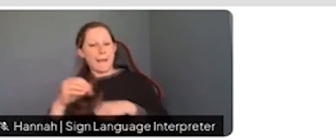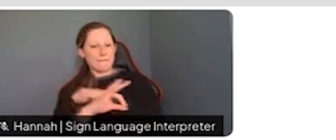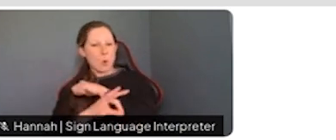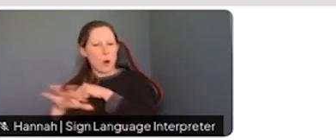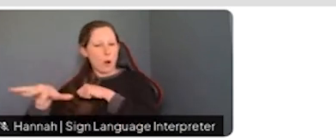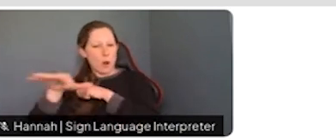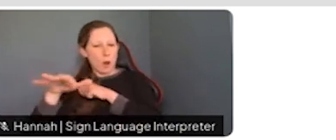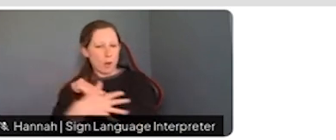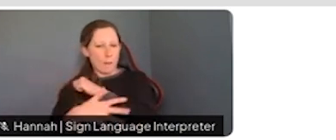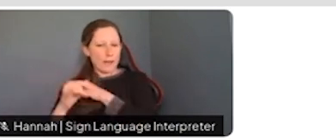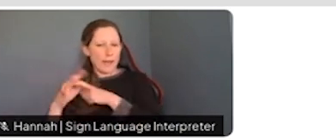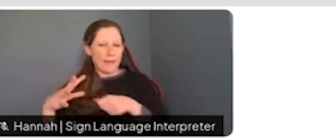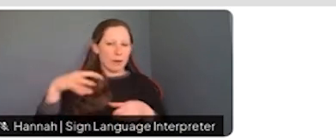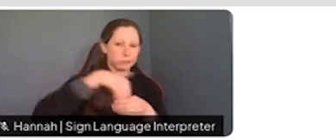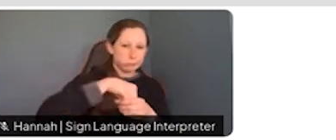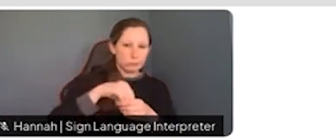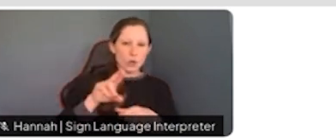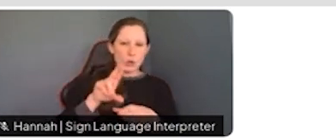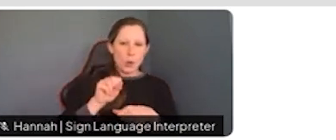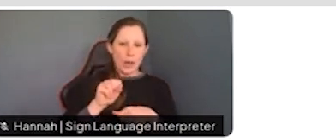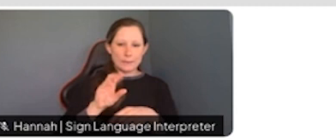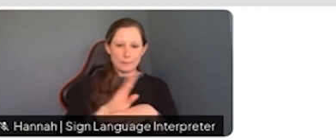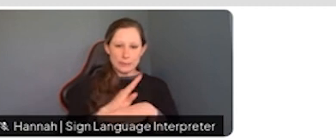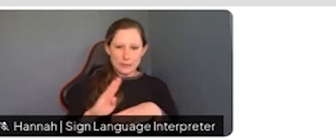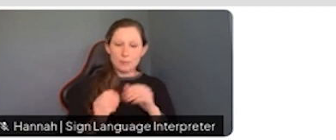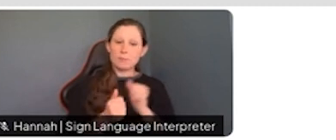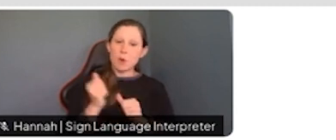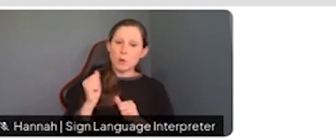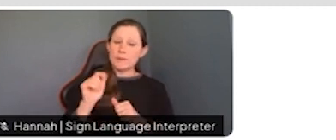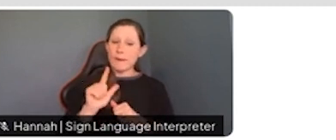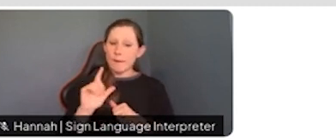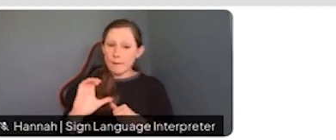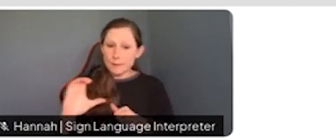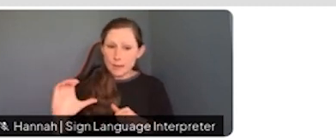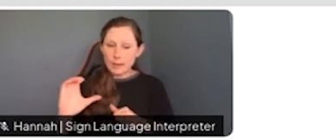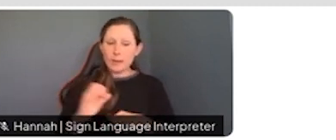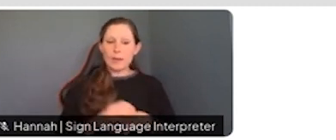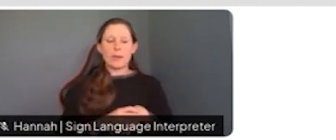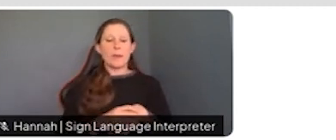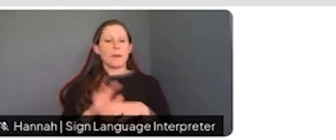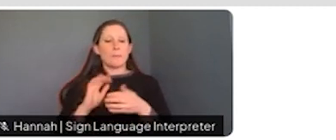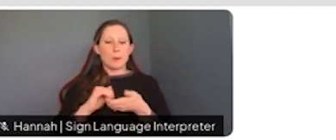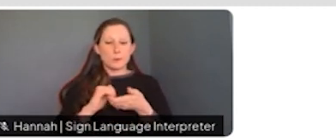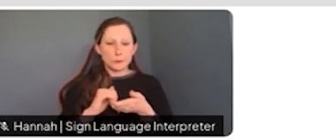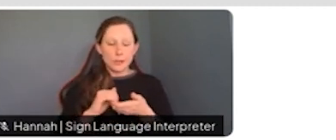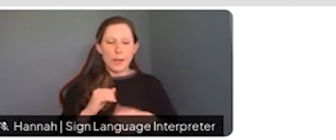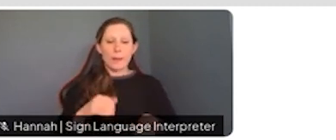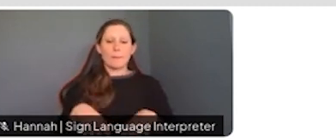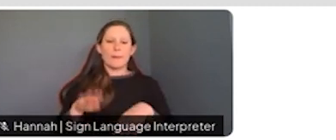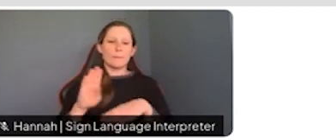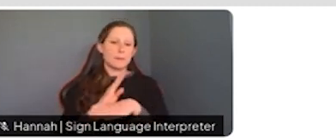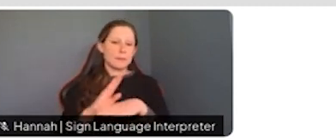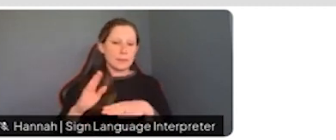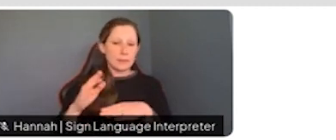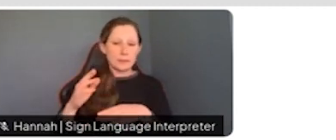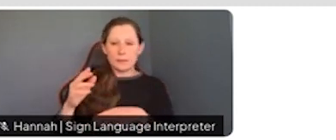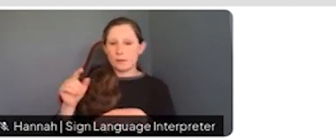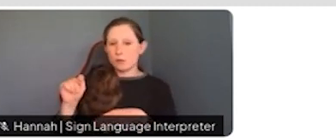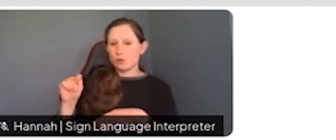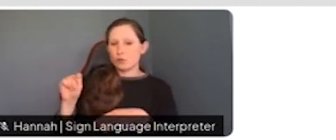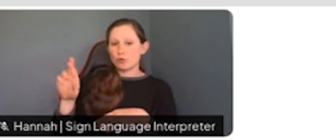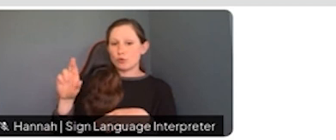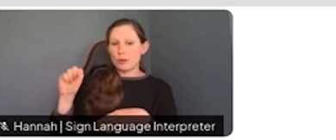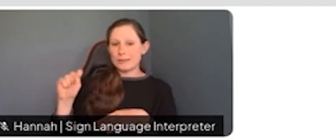including corporations, majority of LLCs, partnerships, business trusts, and other non-public